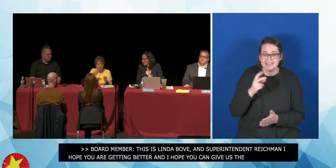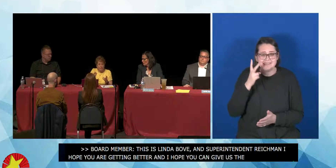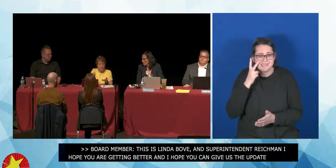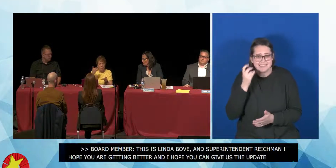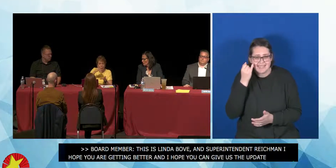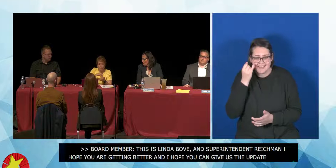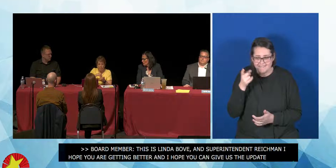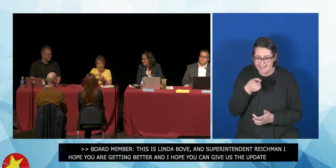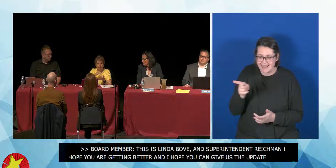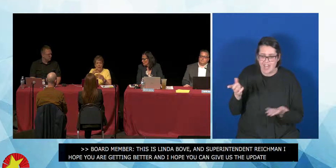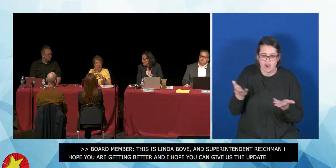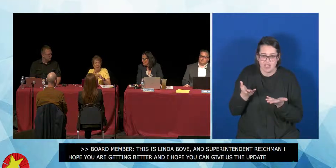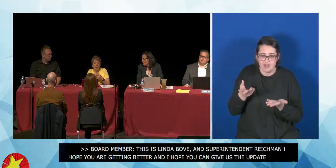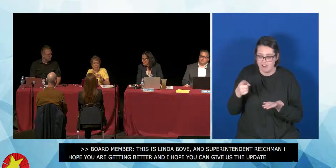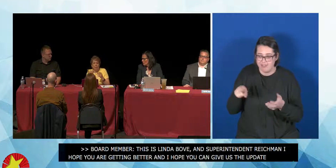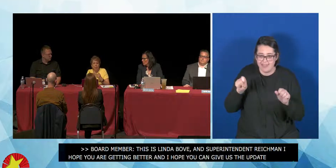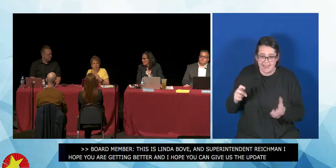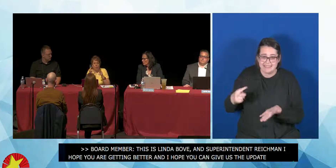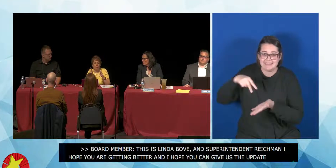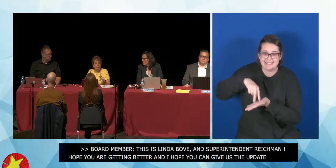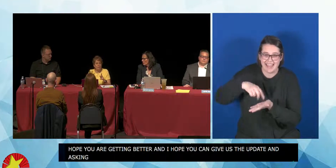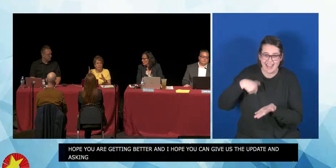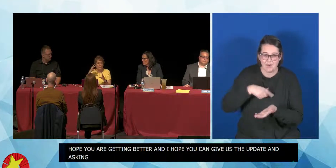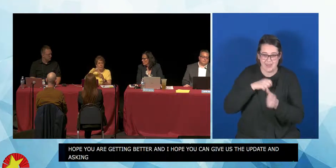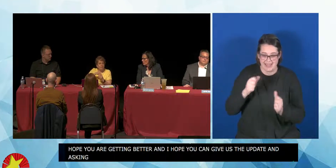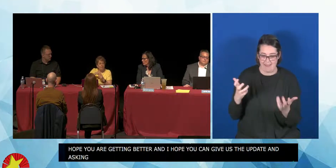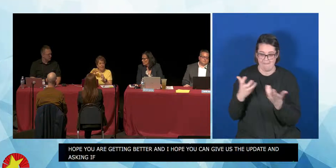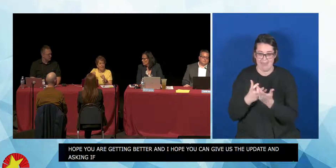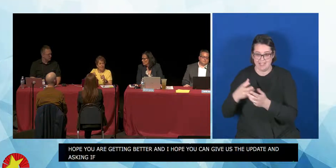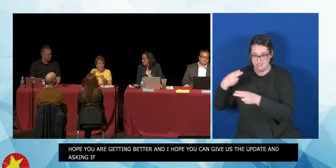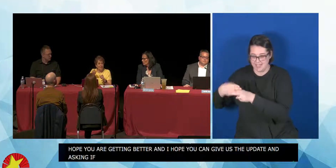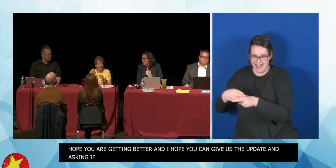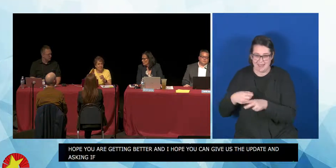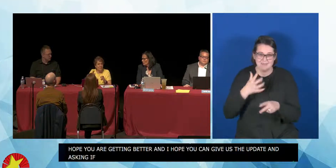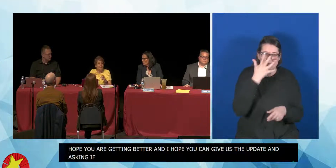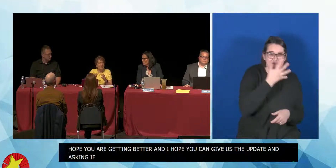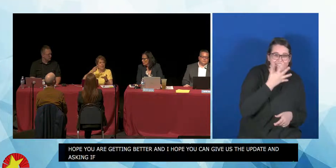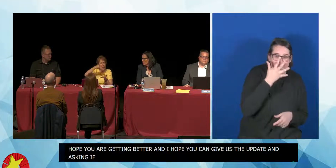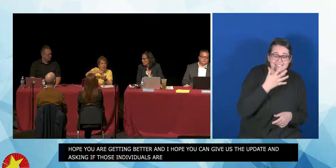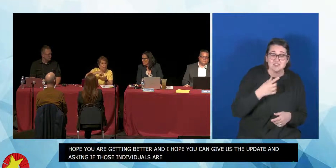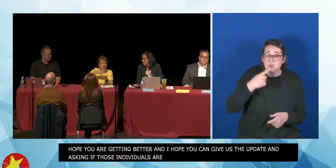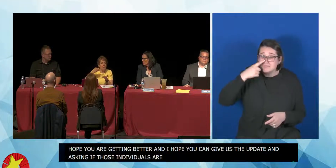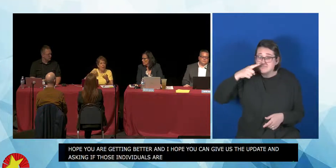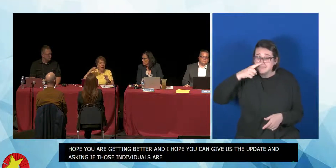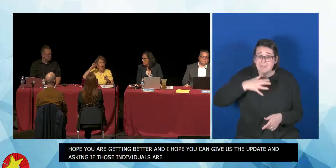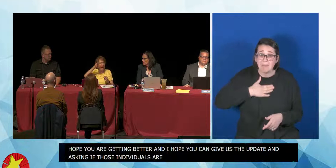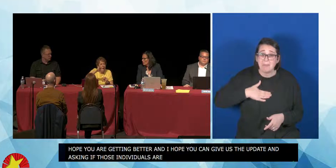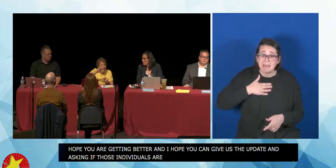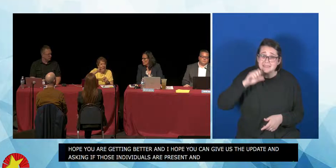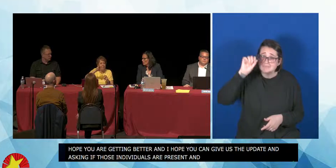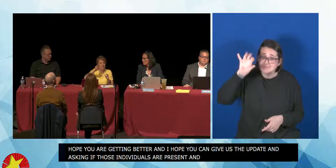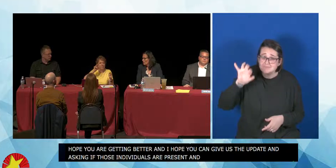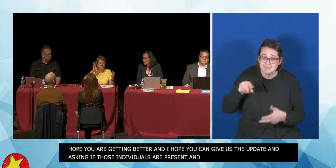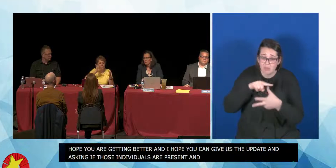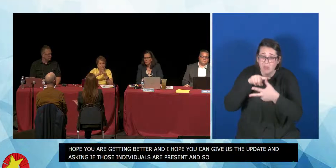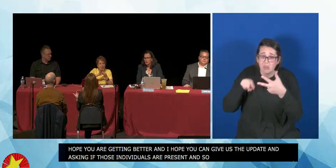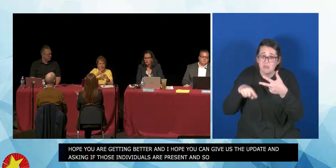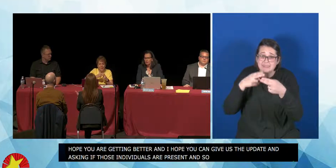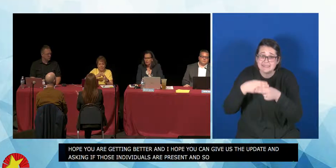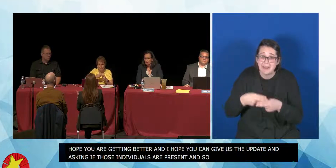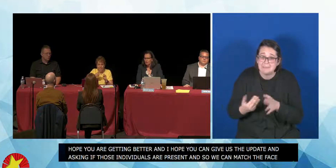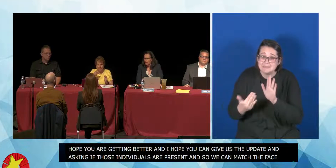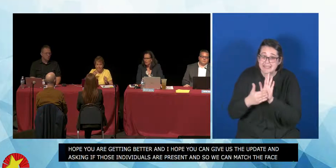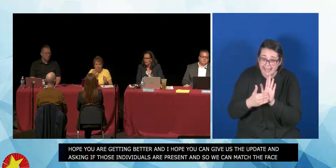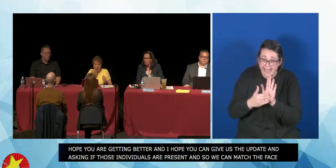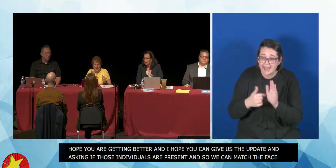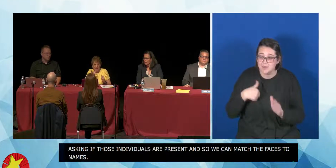to stand so that we can match faces to names. So if you wouldn't mind, can you repeat those folks that you introduced so we can have them stand